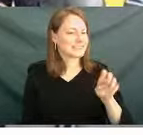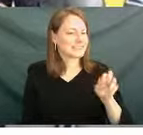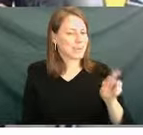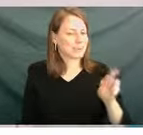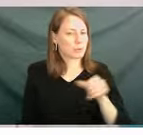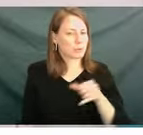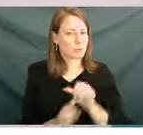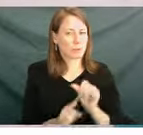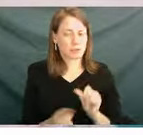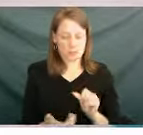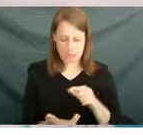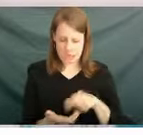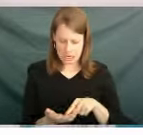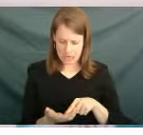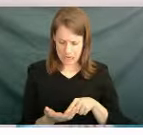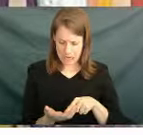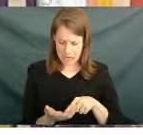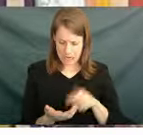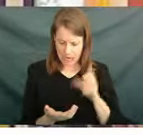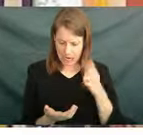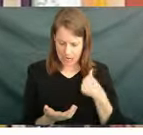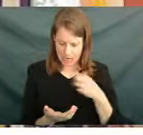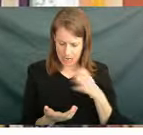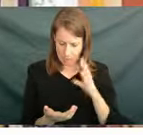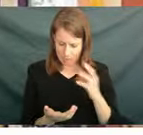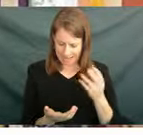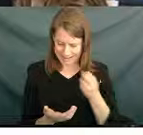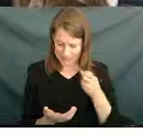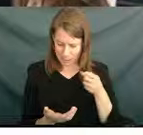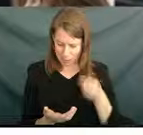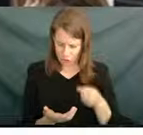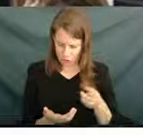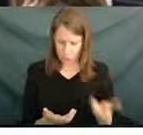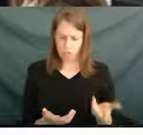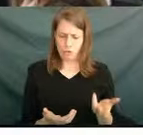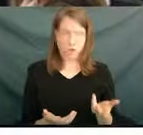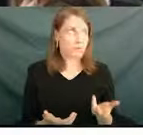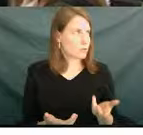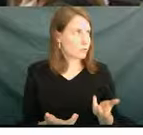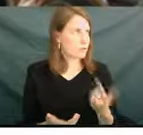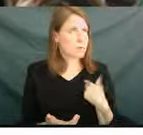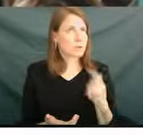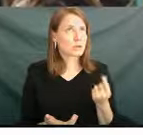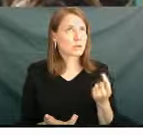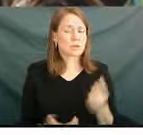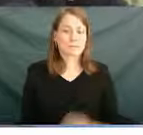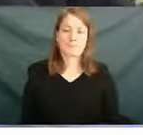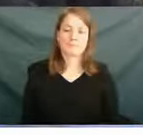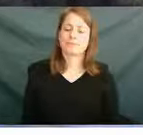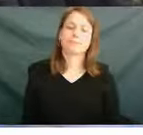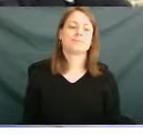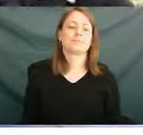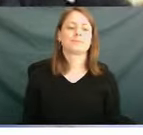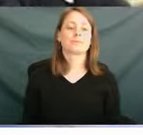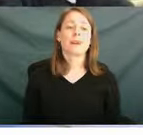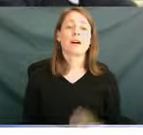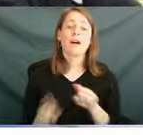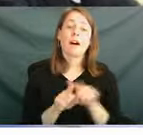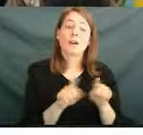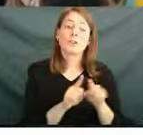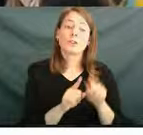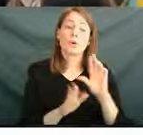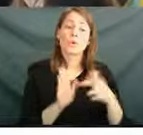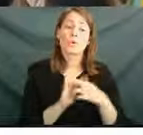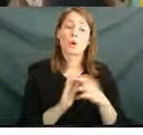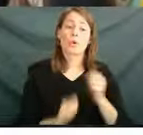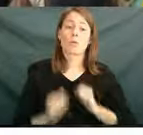do? It's also suggested that role plays could be developed into presentations for the whole school and also for parents. Look,